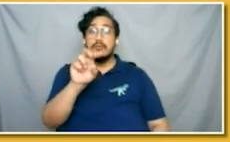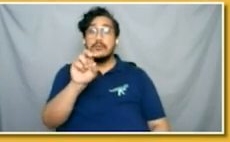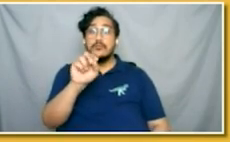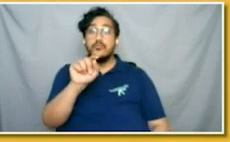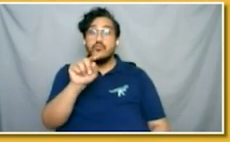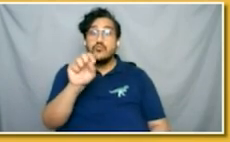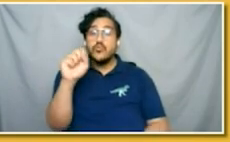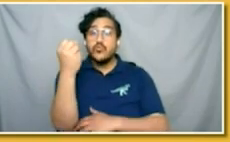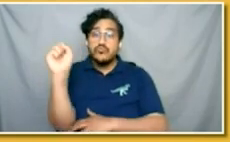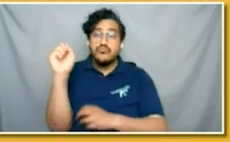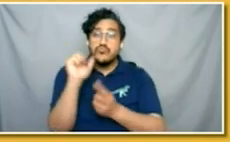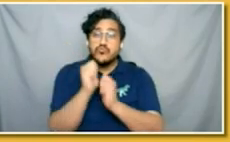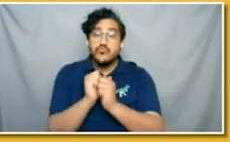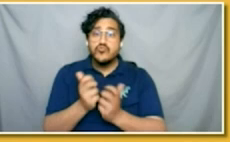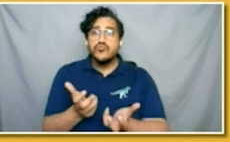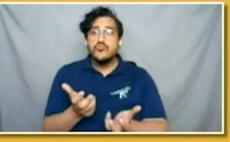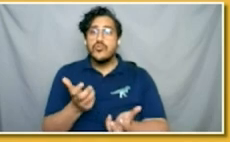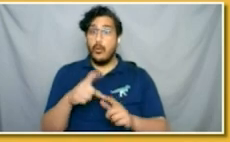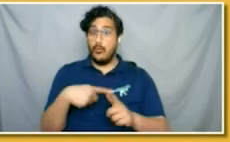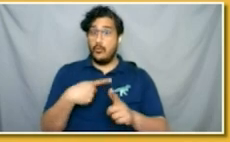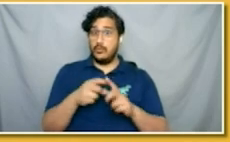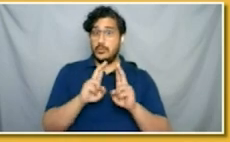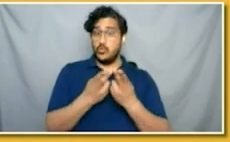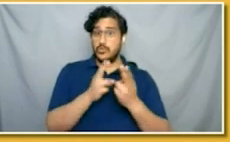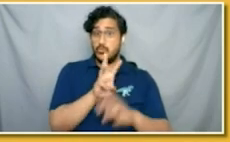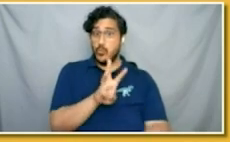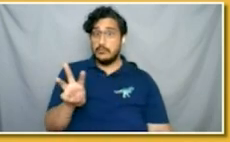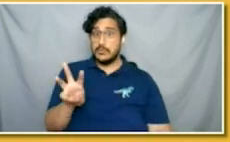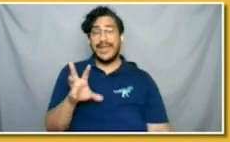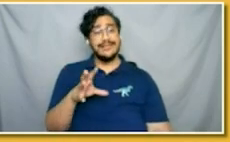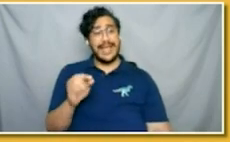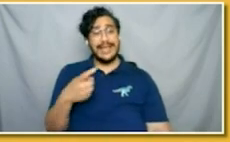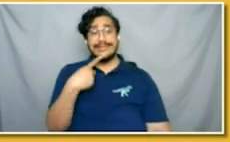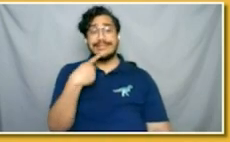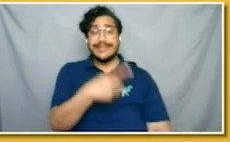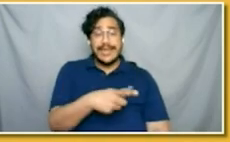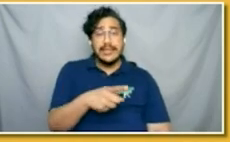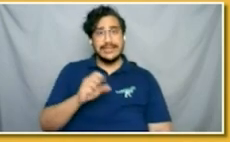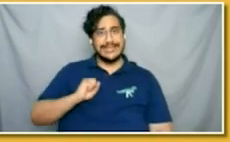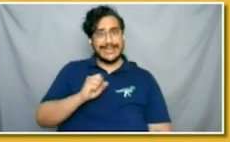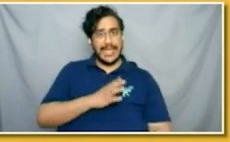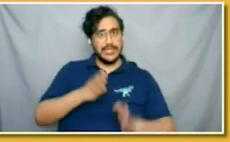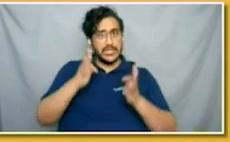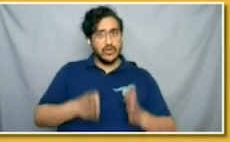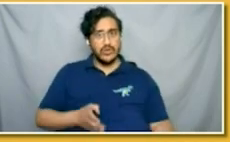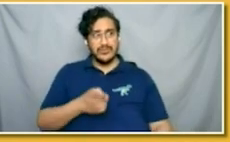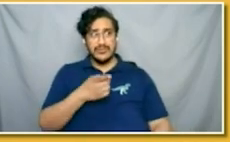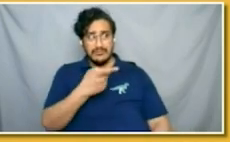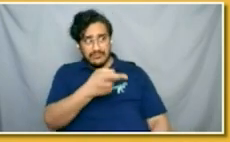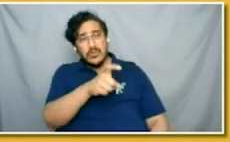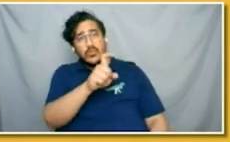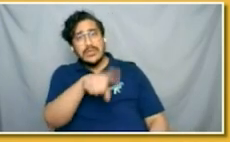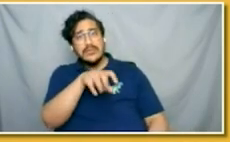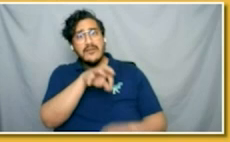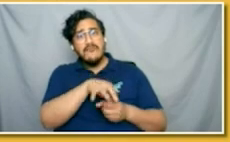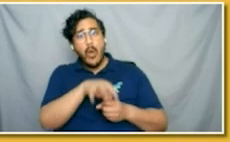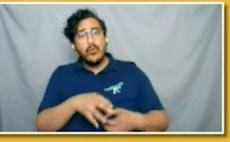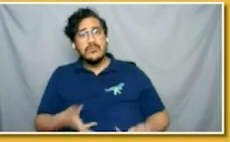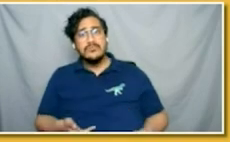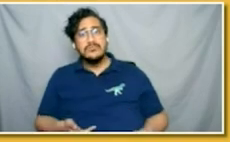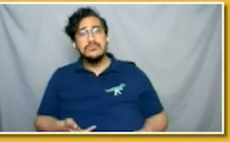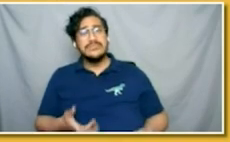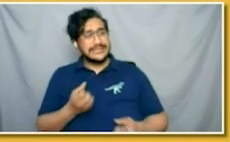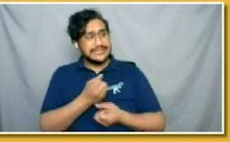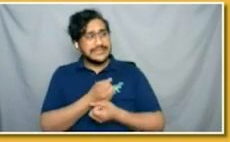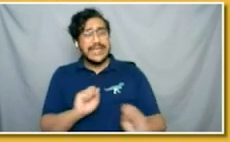websites and telling the senators, you got to vote for this. Save our postal service. You know, the same way we held up them signs,